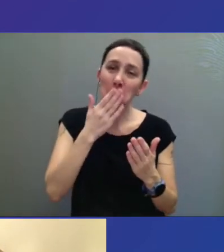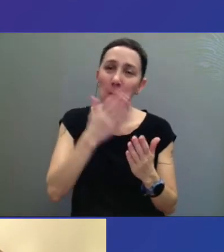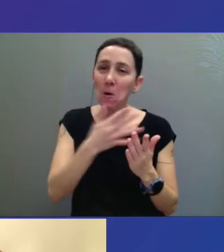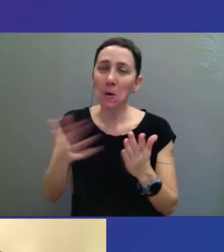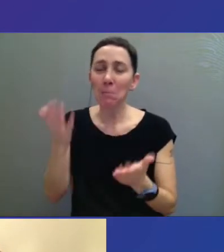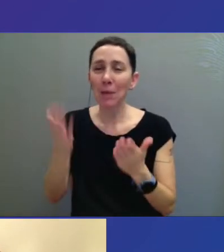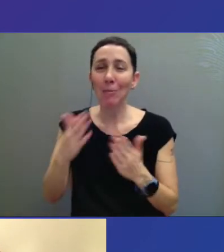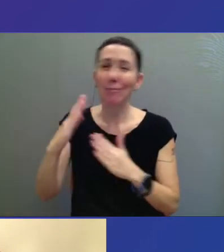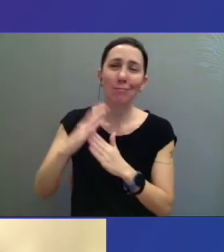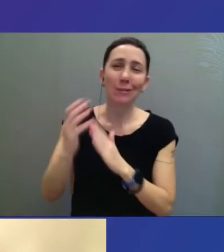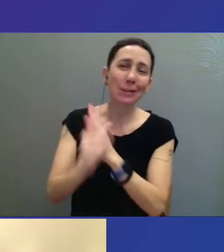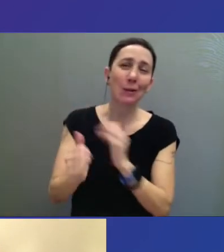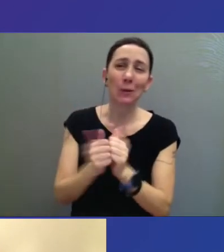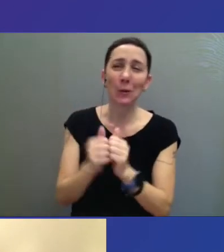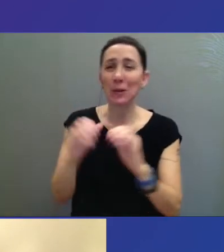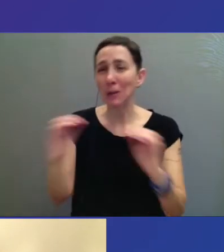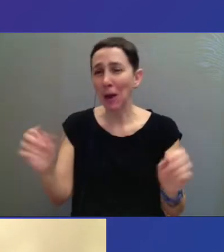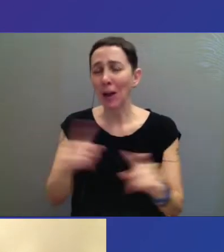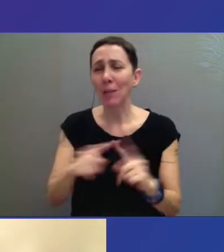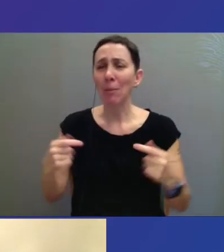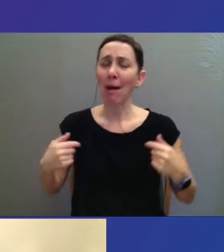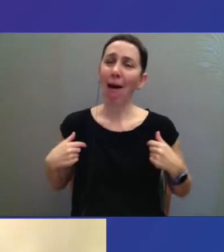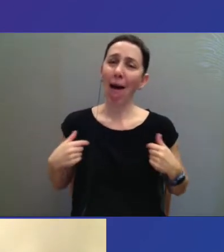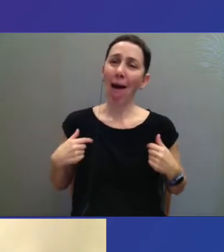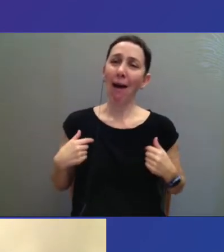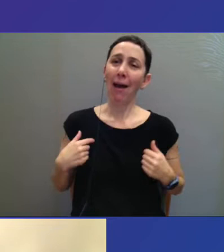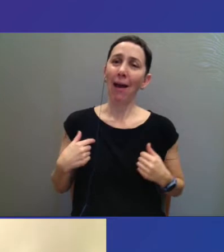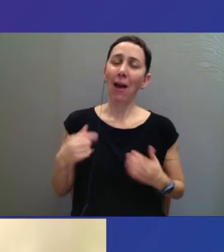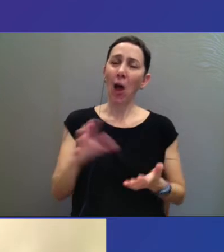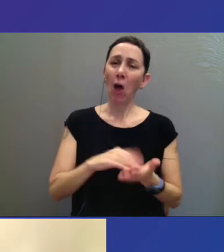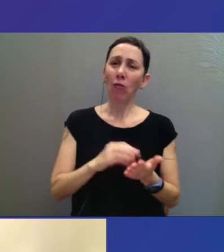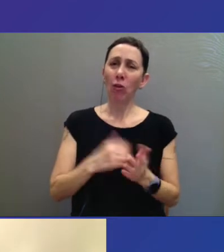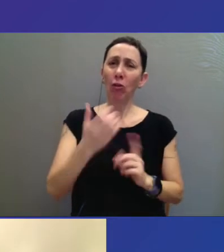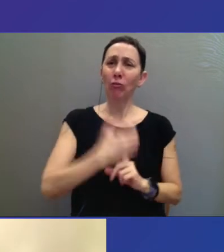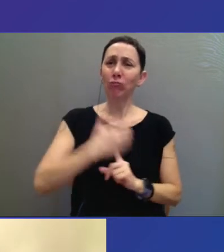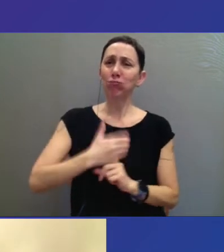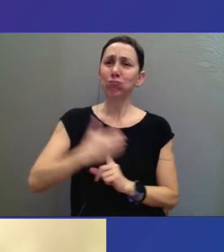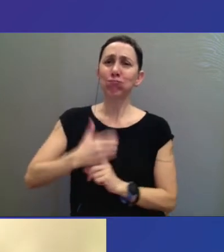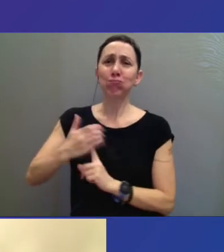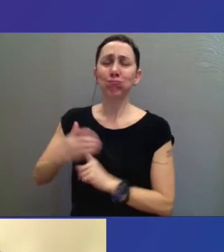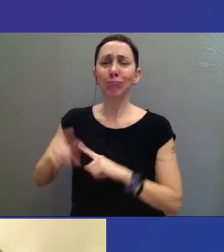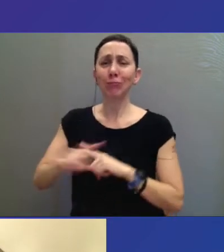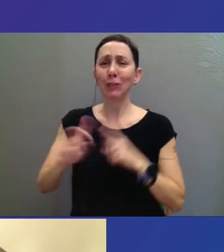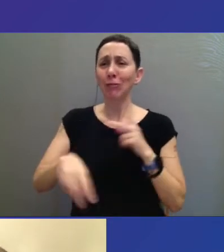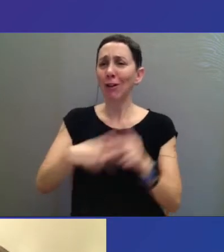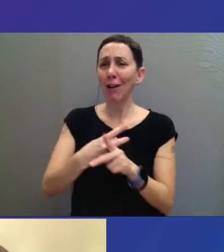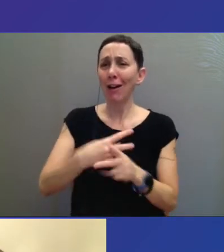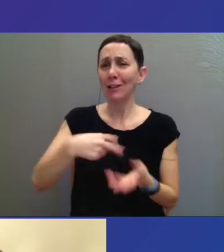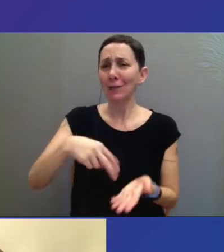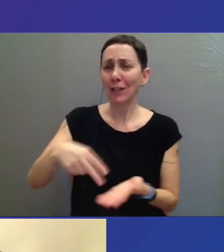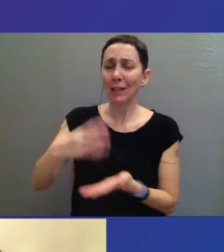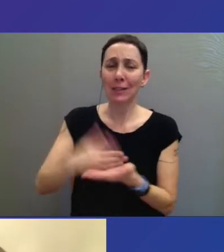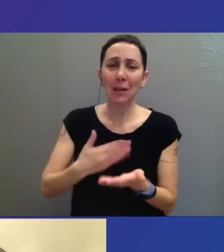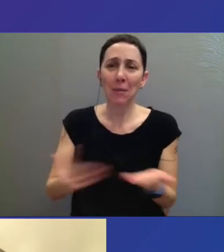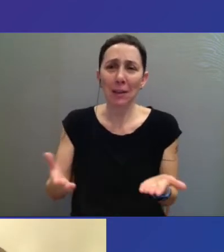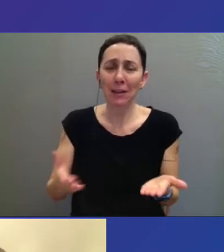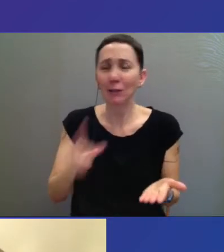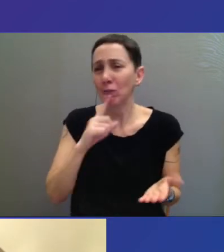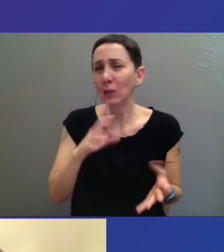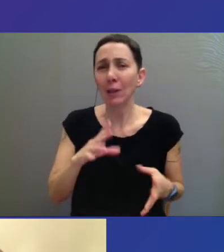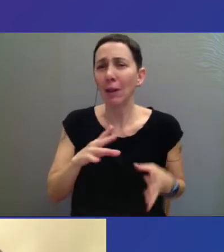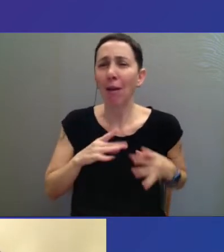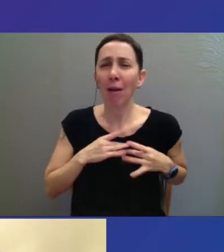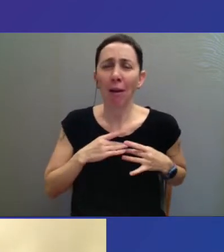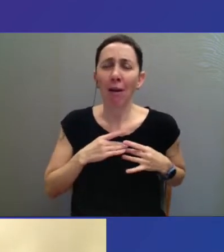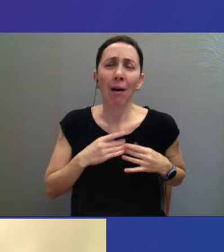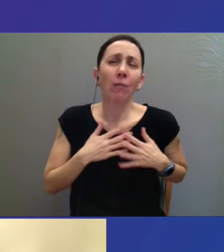body has taken in a lot of different things, and some things stick and some things don't. We hold a lot. We hold